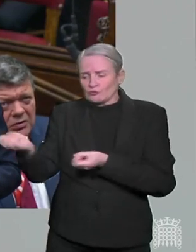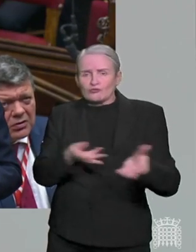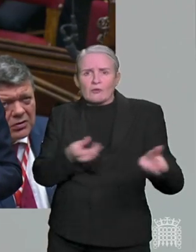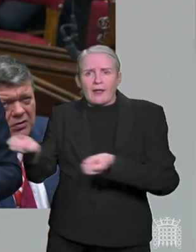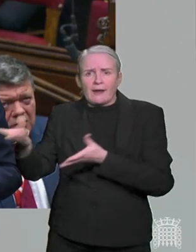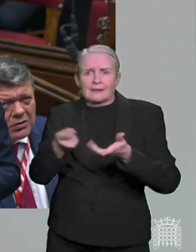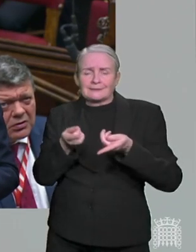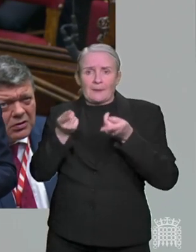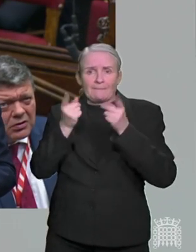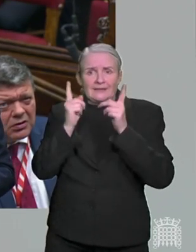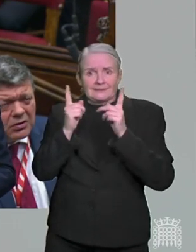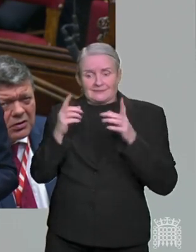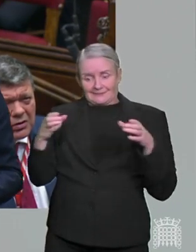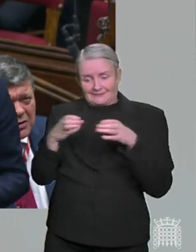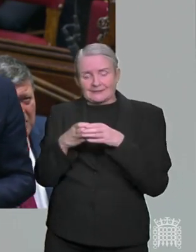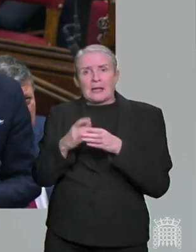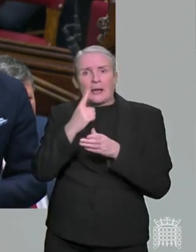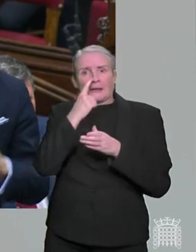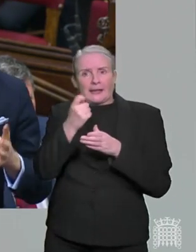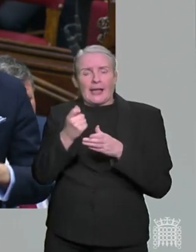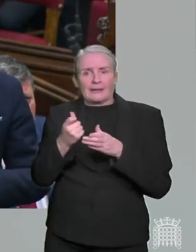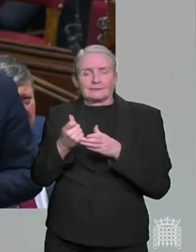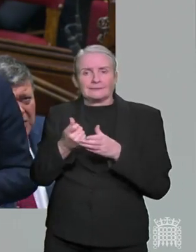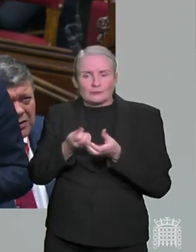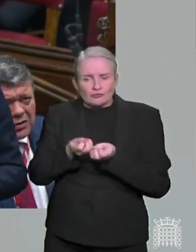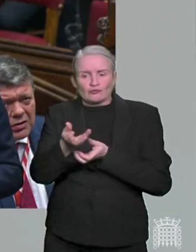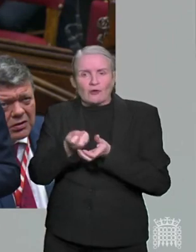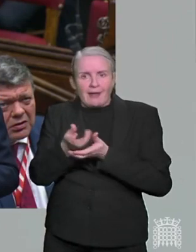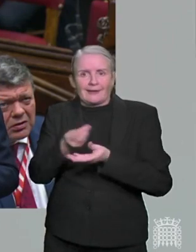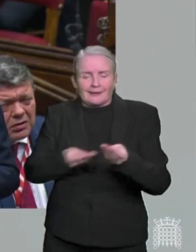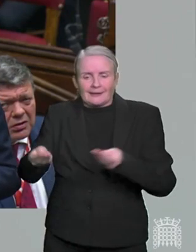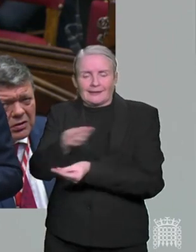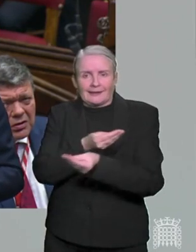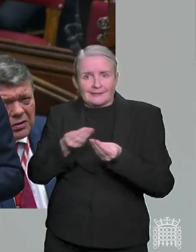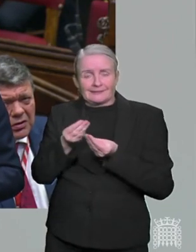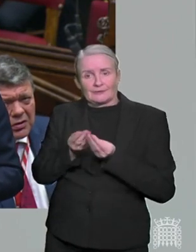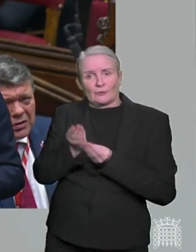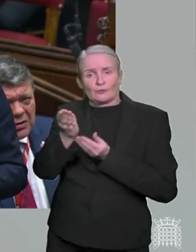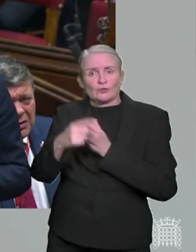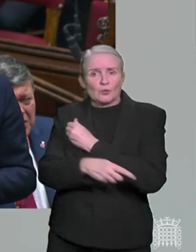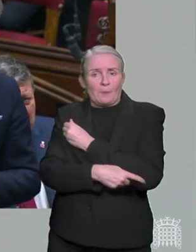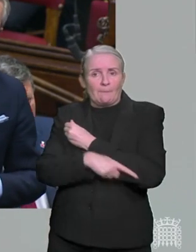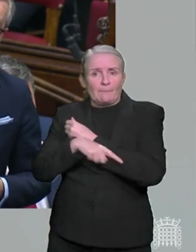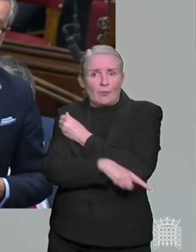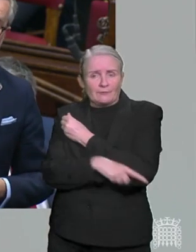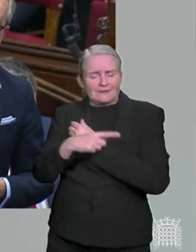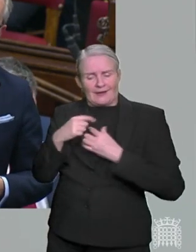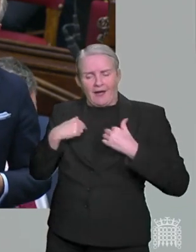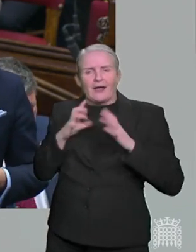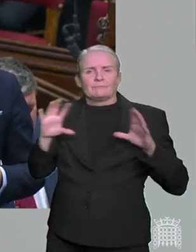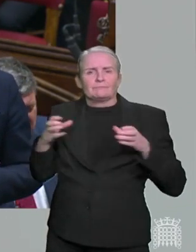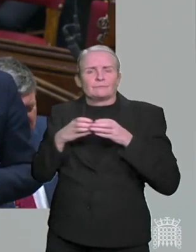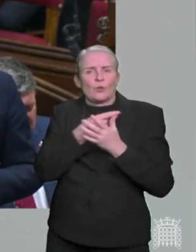greater capacity to trade out of poverty. I declare an interest. I co-chair the all-party group on trade out of poverty. Does the Foreign